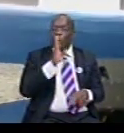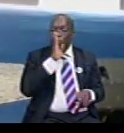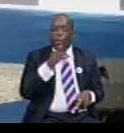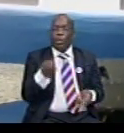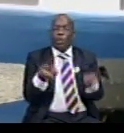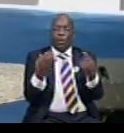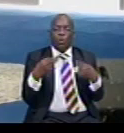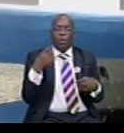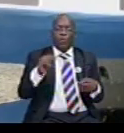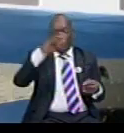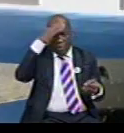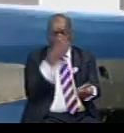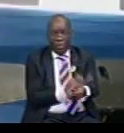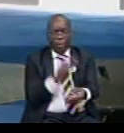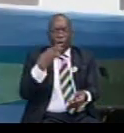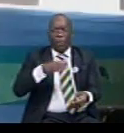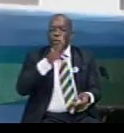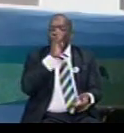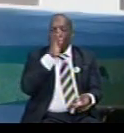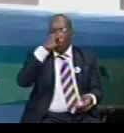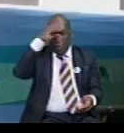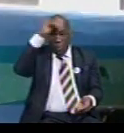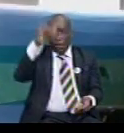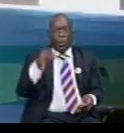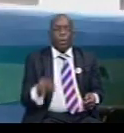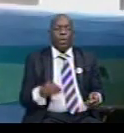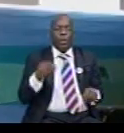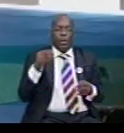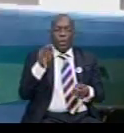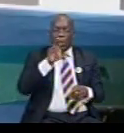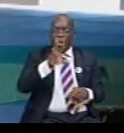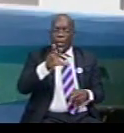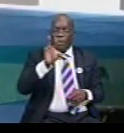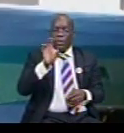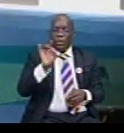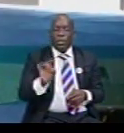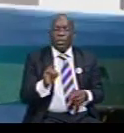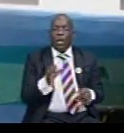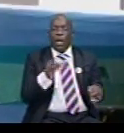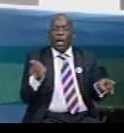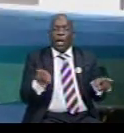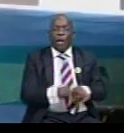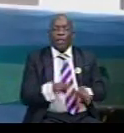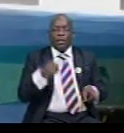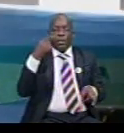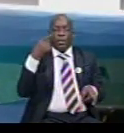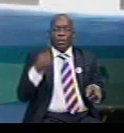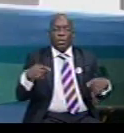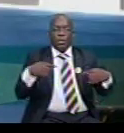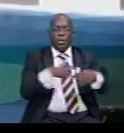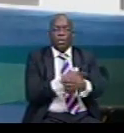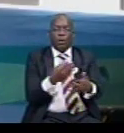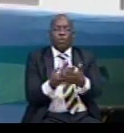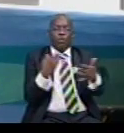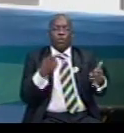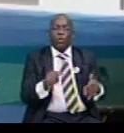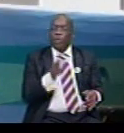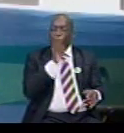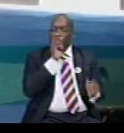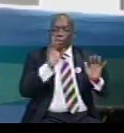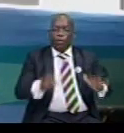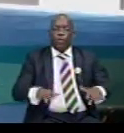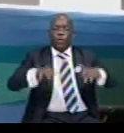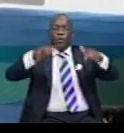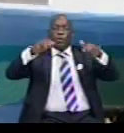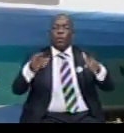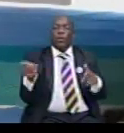verse 38, for at the days that were before the flood, they were eating